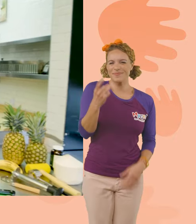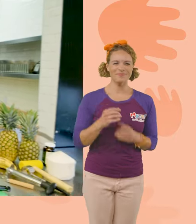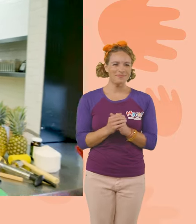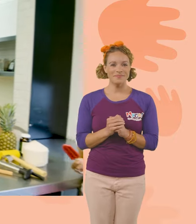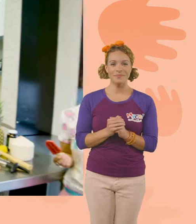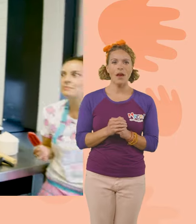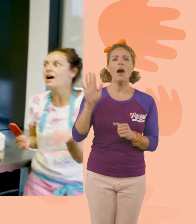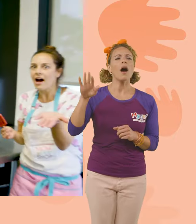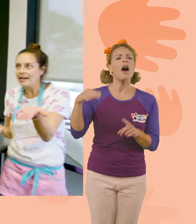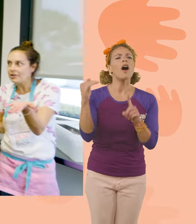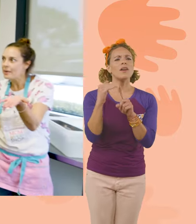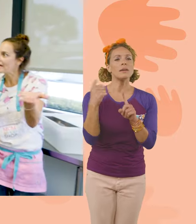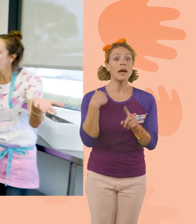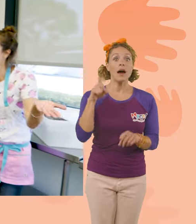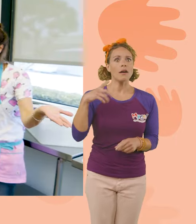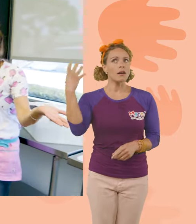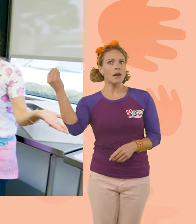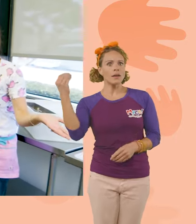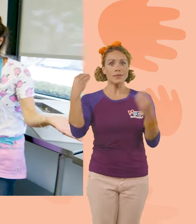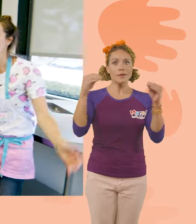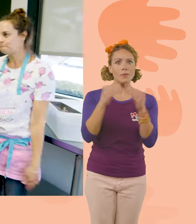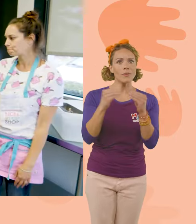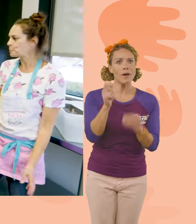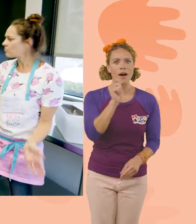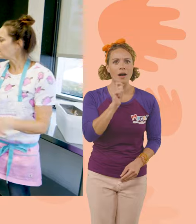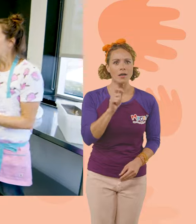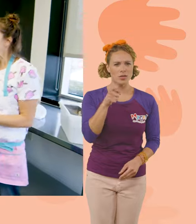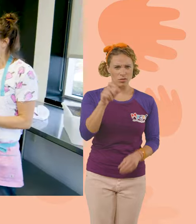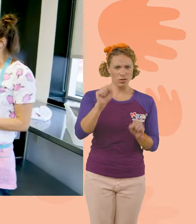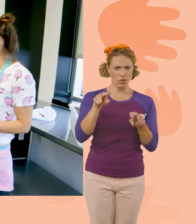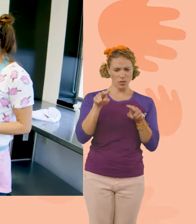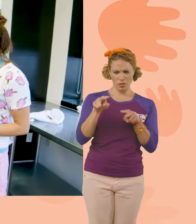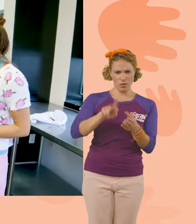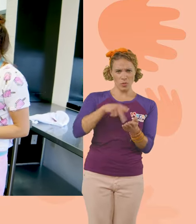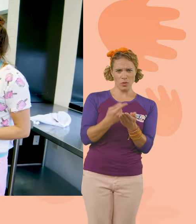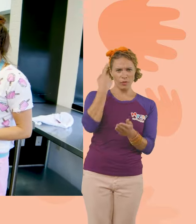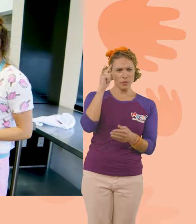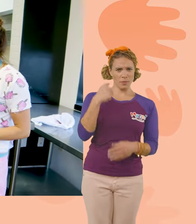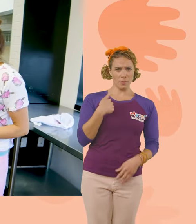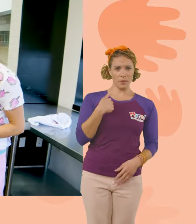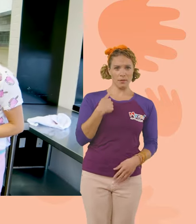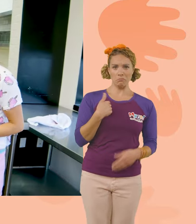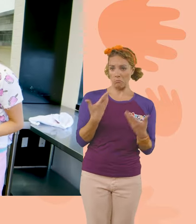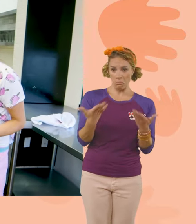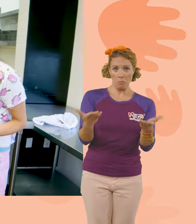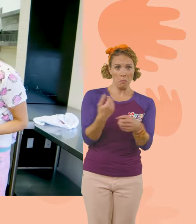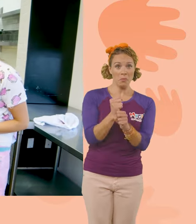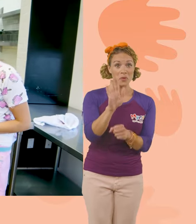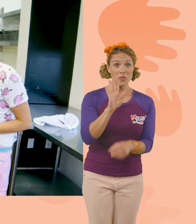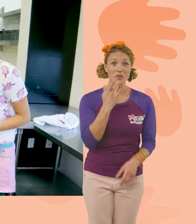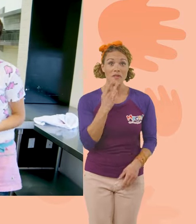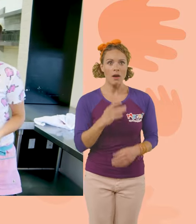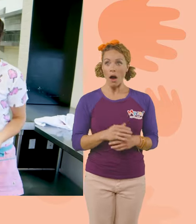Mmm. Yum. That reminds me, I gotta go back out and sell more popsicles. Okay, well. Do you think you could watch the kitchen for me? Feel free to make your own